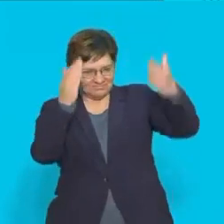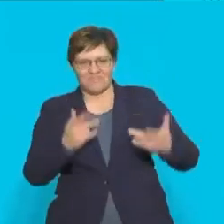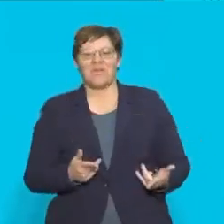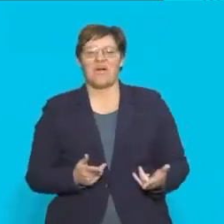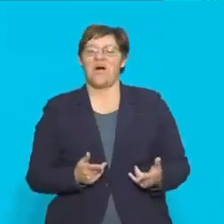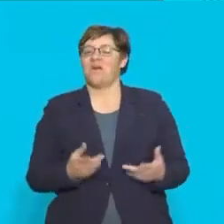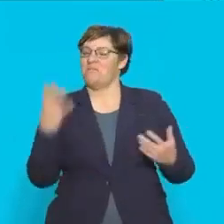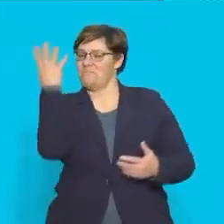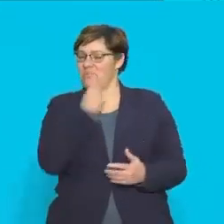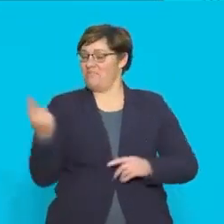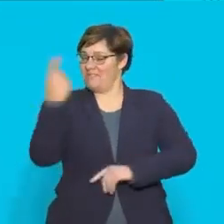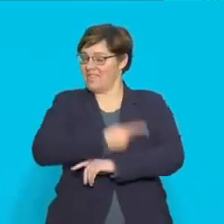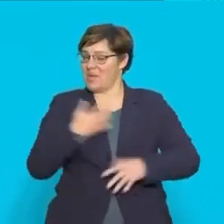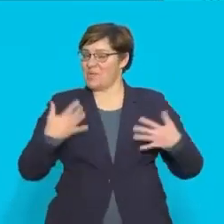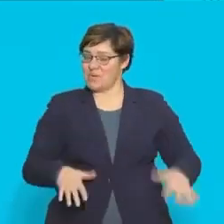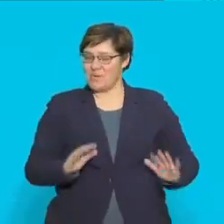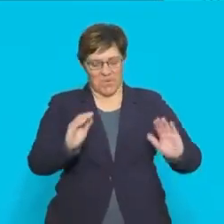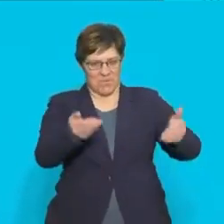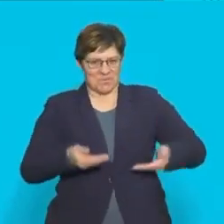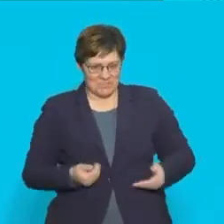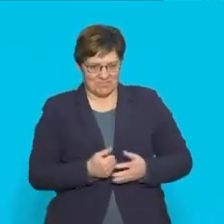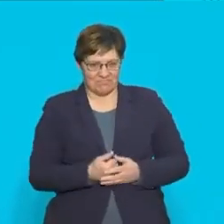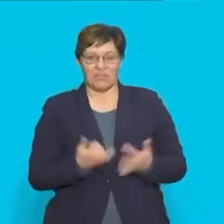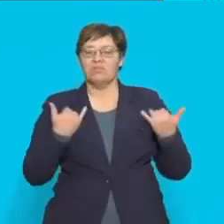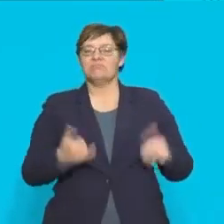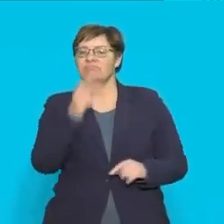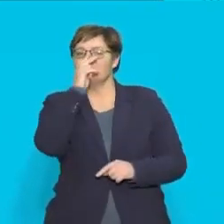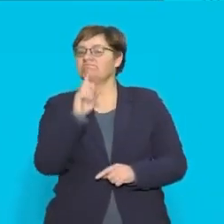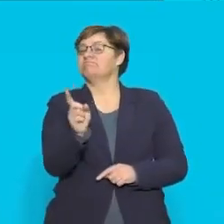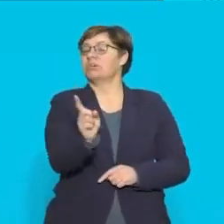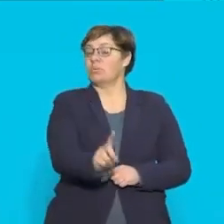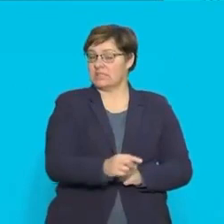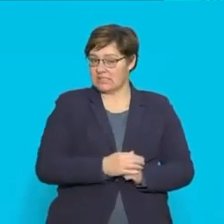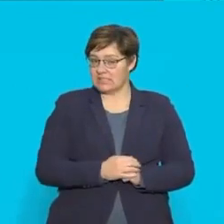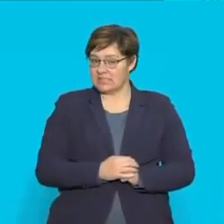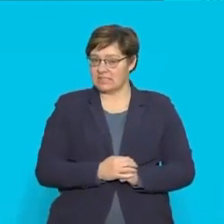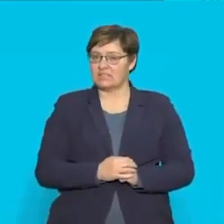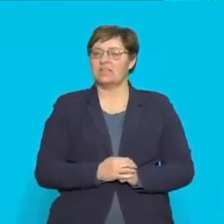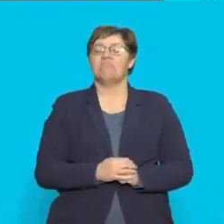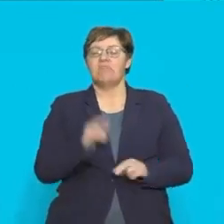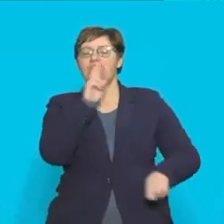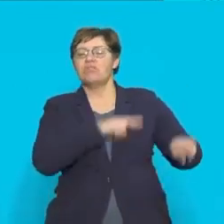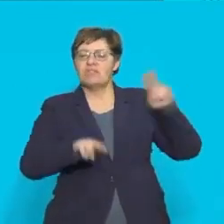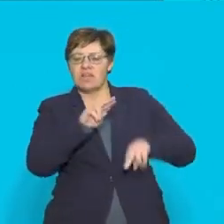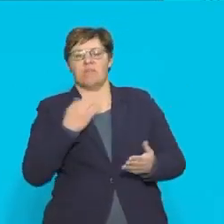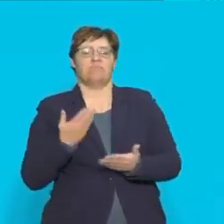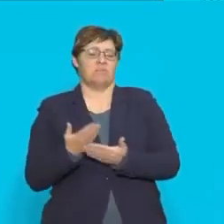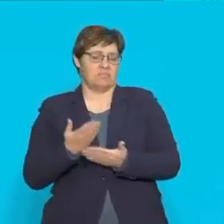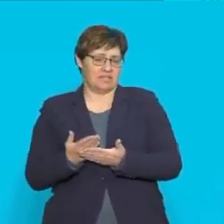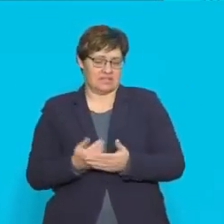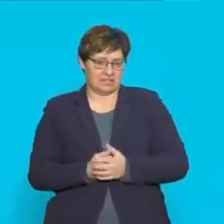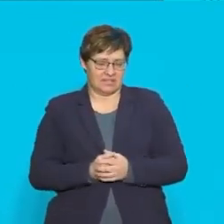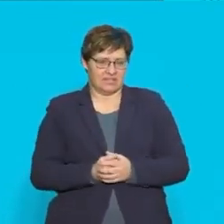Hello out there on this beautiful day. So what are you going to look at today is revision